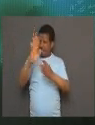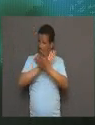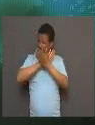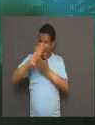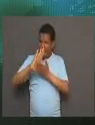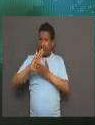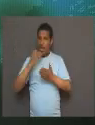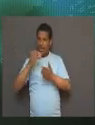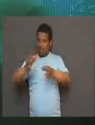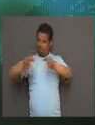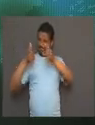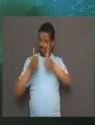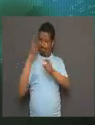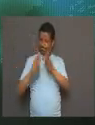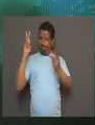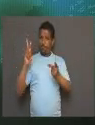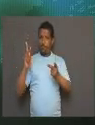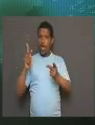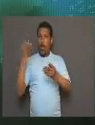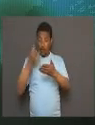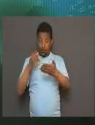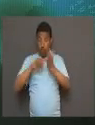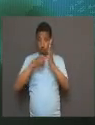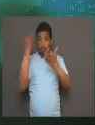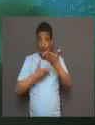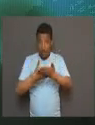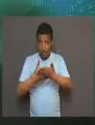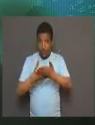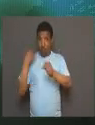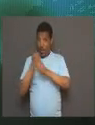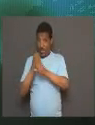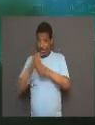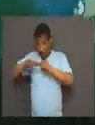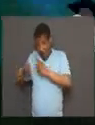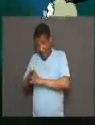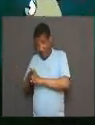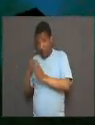map? Please work with a partner to answer this question.